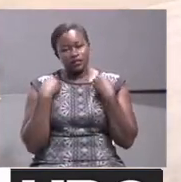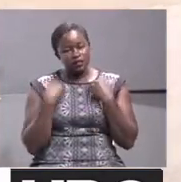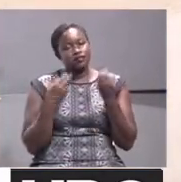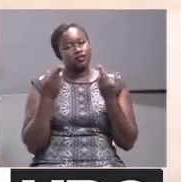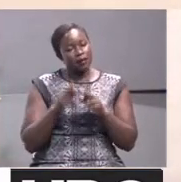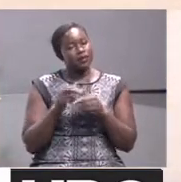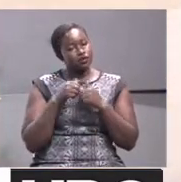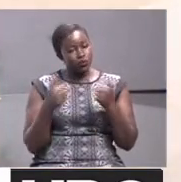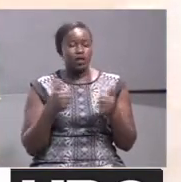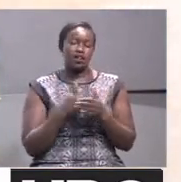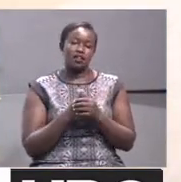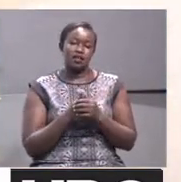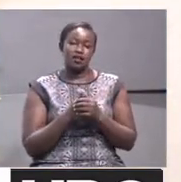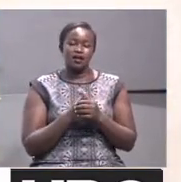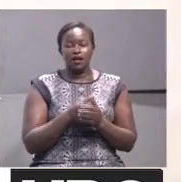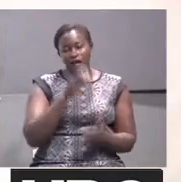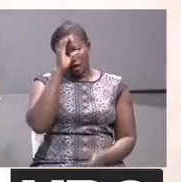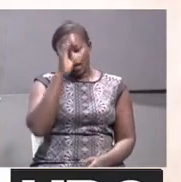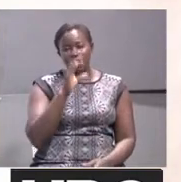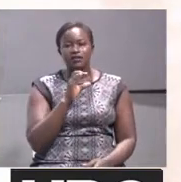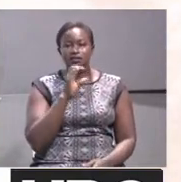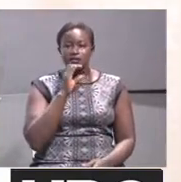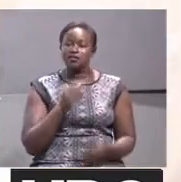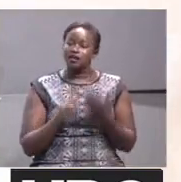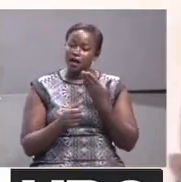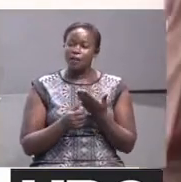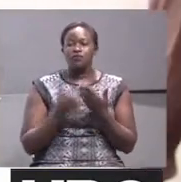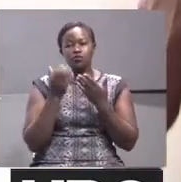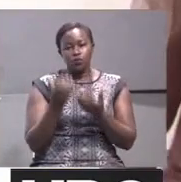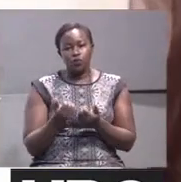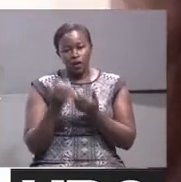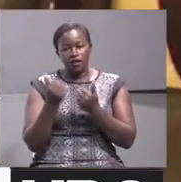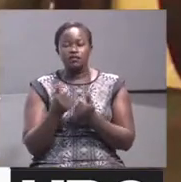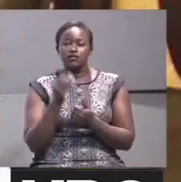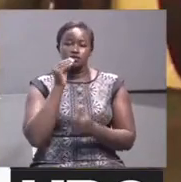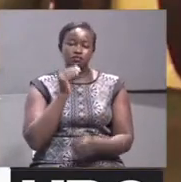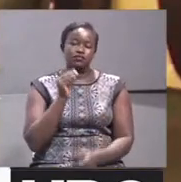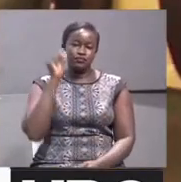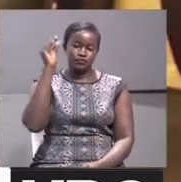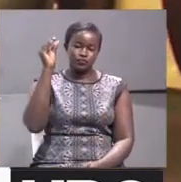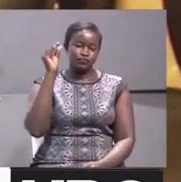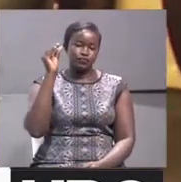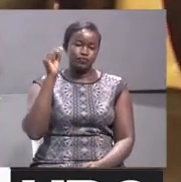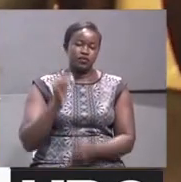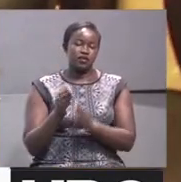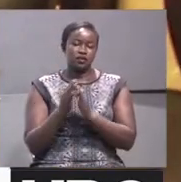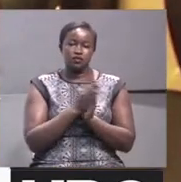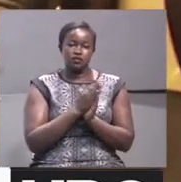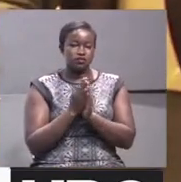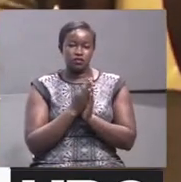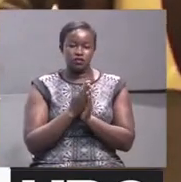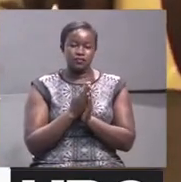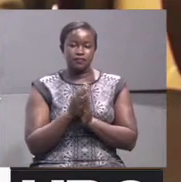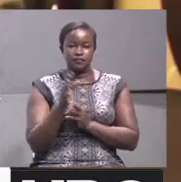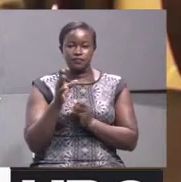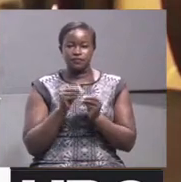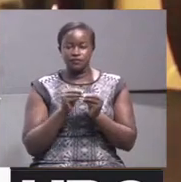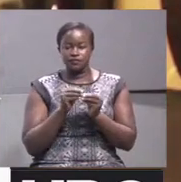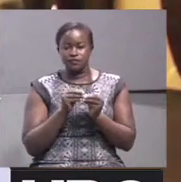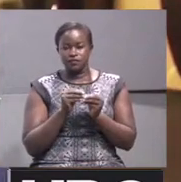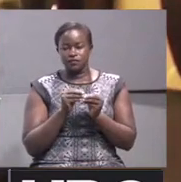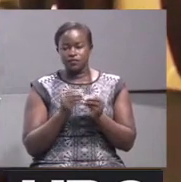successful, with candidates waiting to take oath. Henry Okrut,